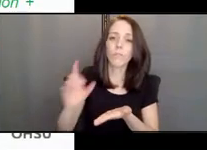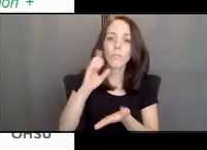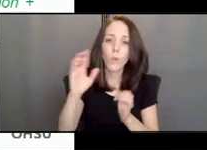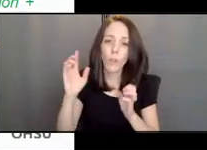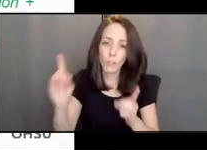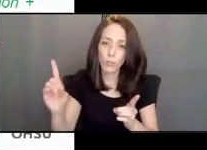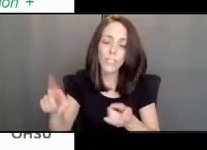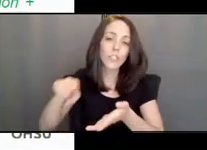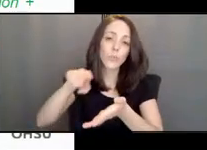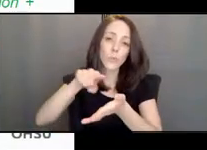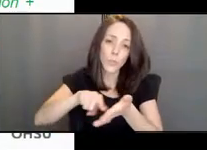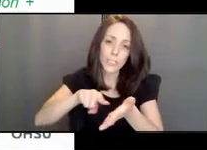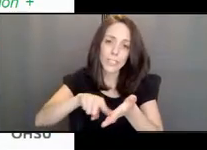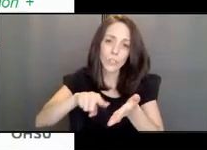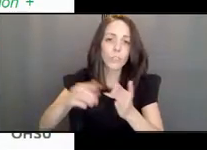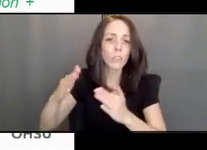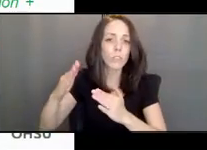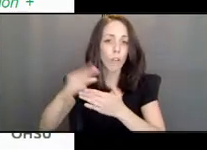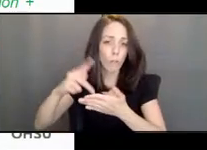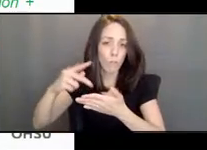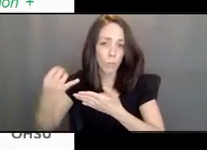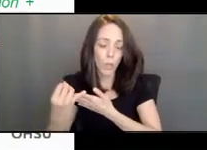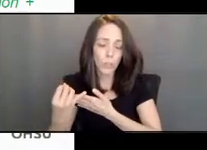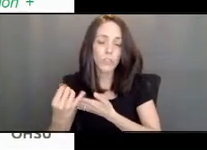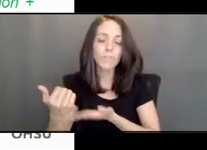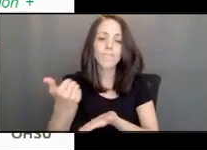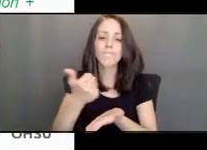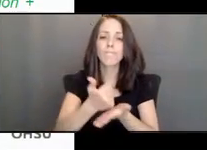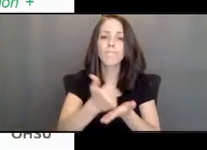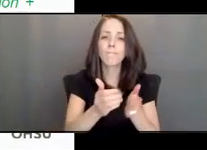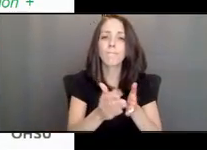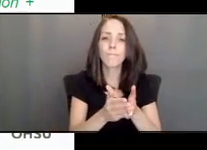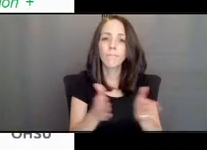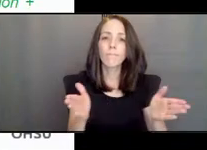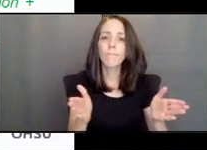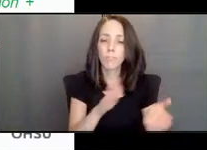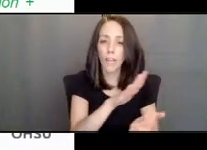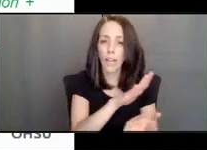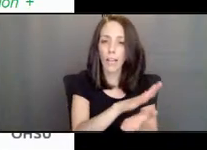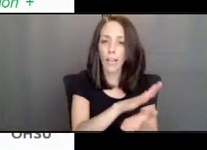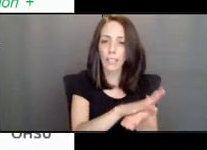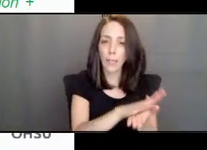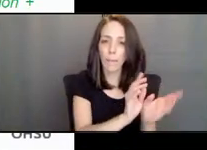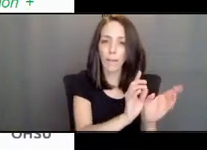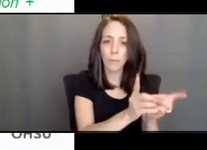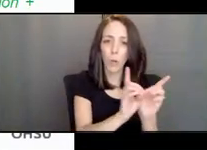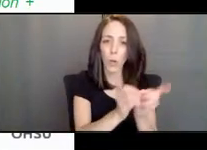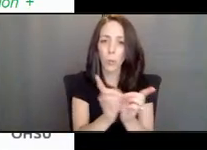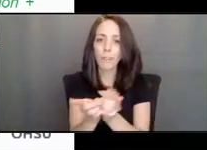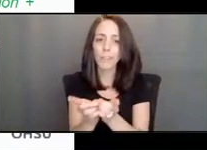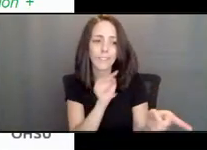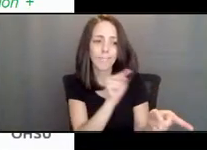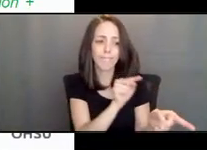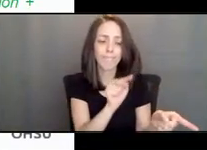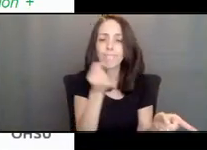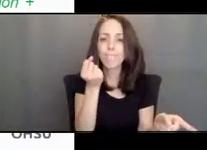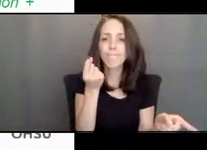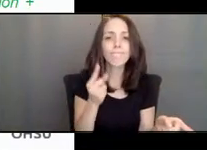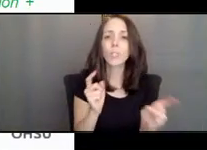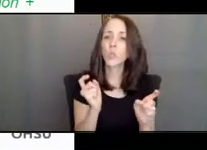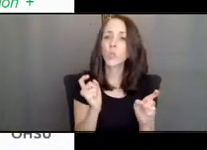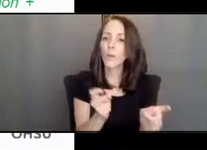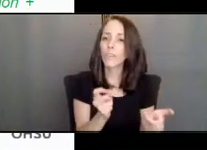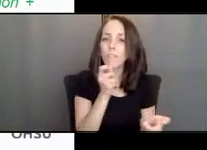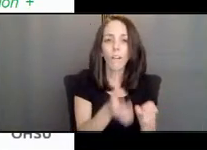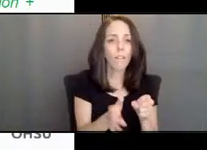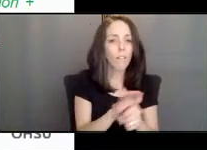projects, to base support across academic units that recognizes that grants do not cover the full cost of research, and tuition